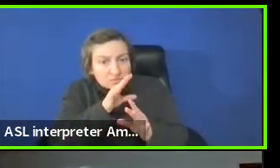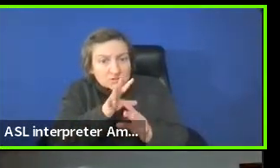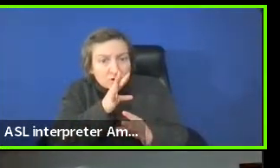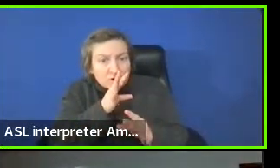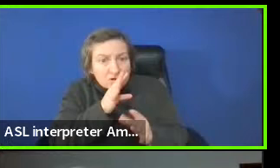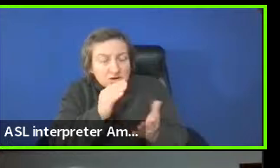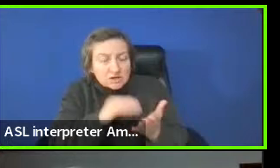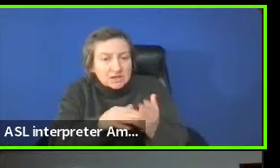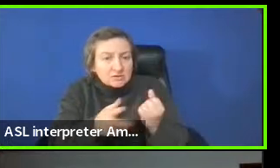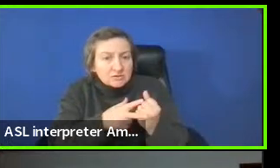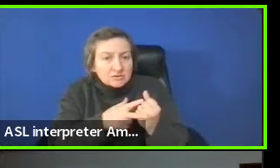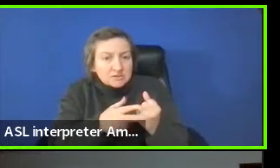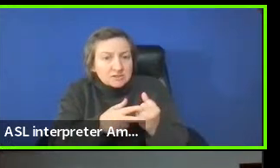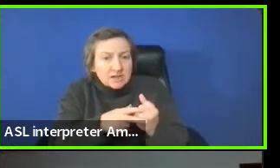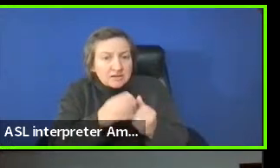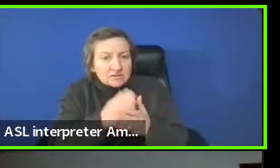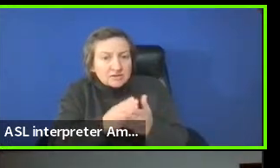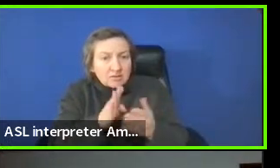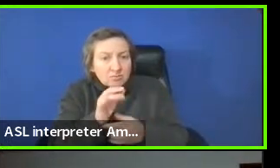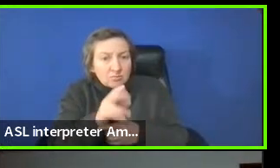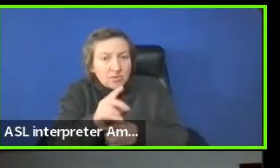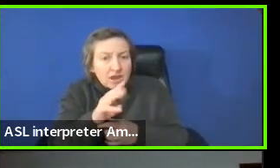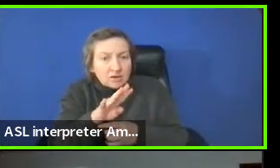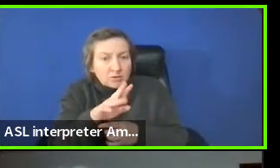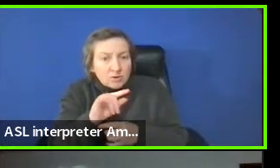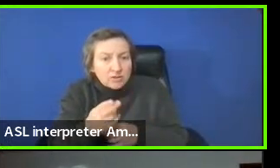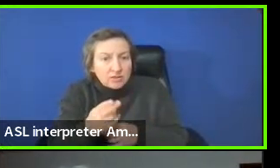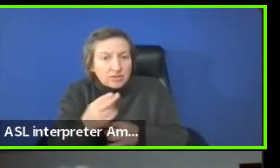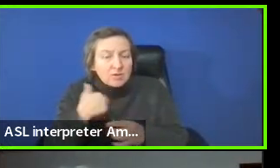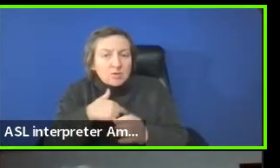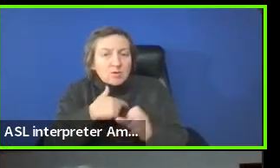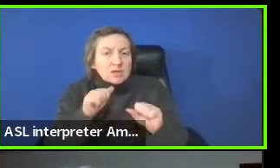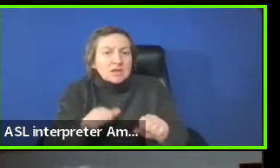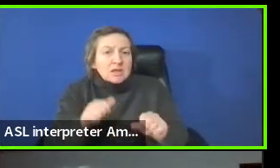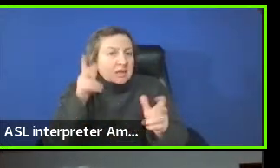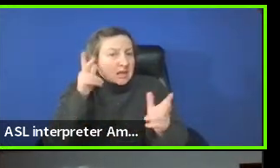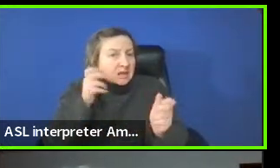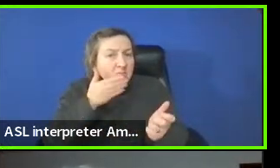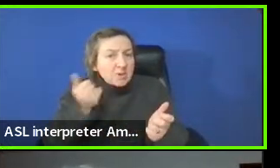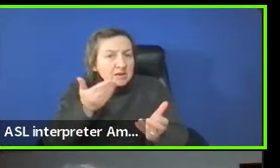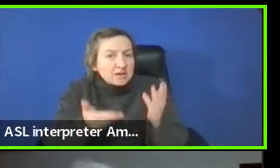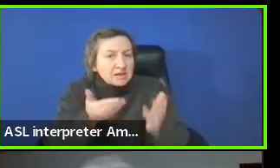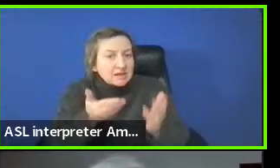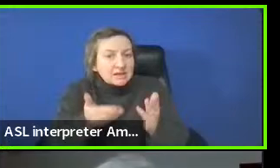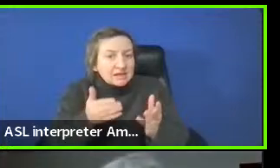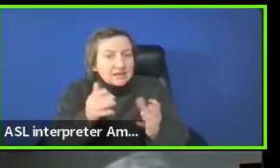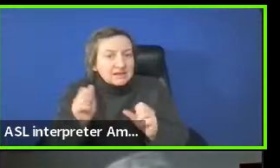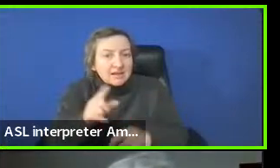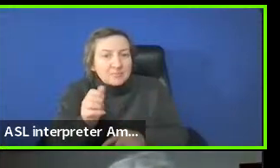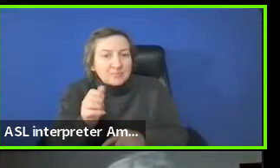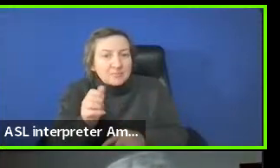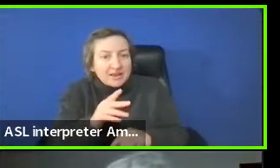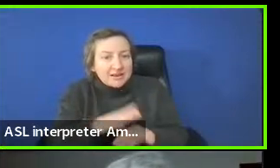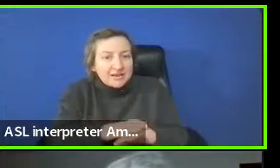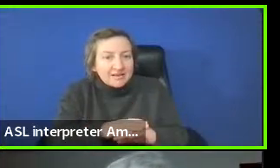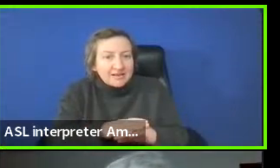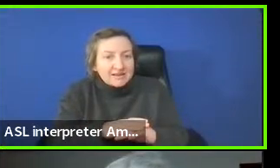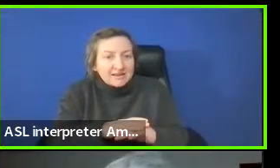save you some bandwidth, and then we can perhaps hear you better, and then you can come back on.